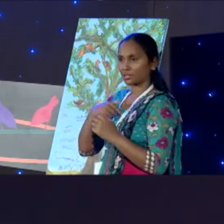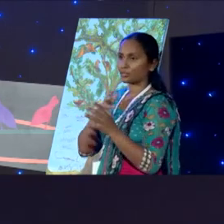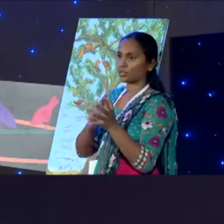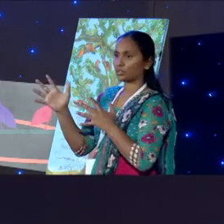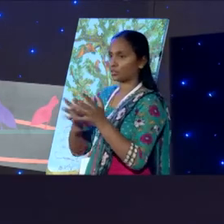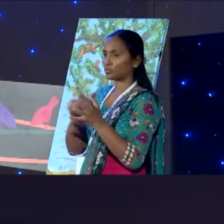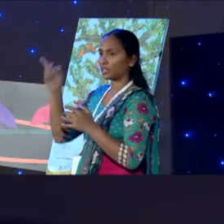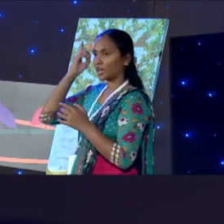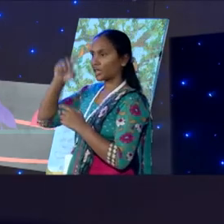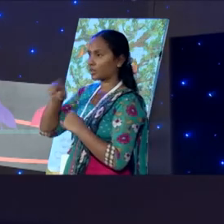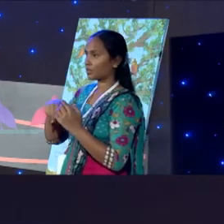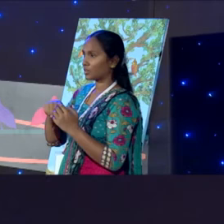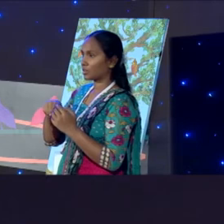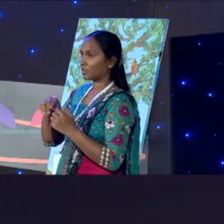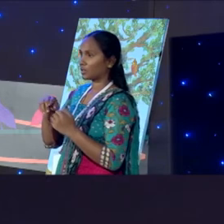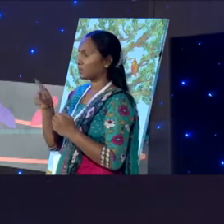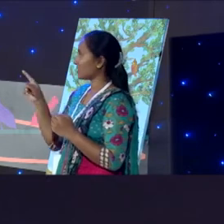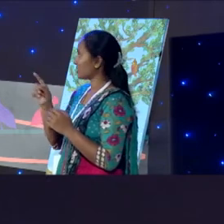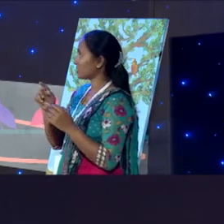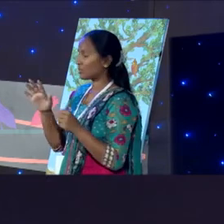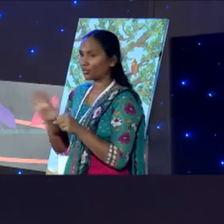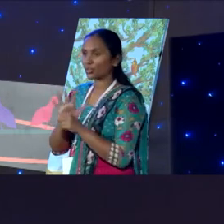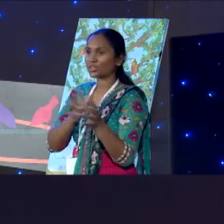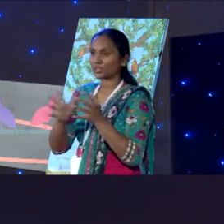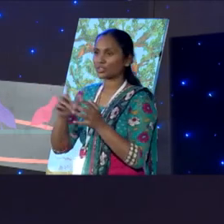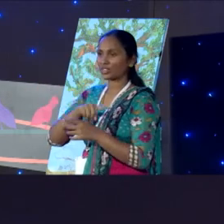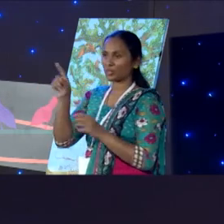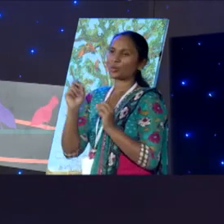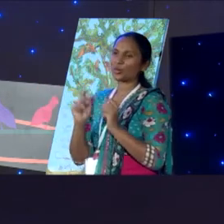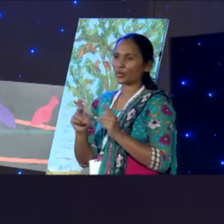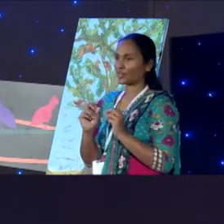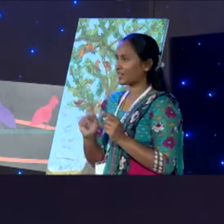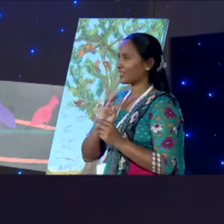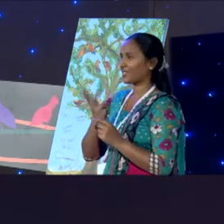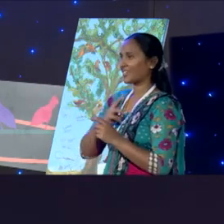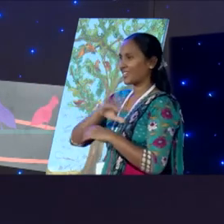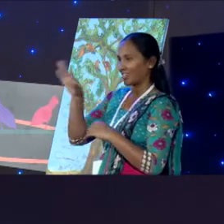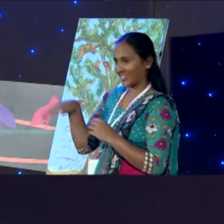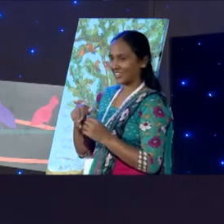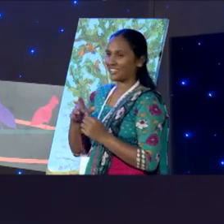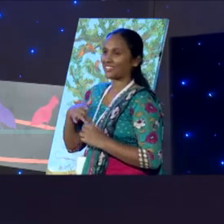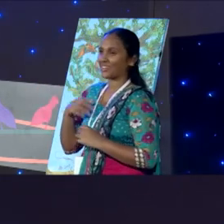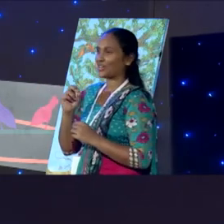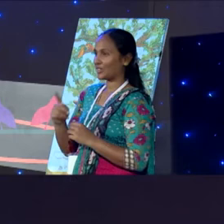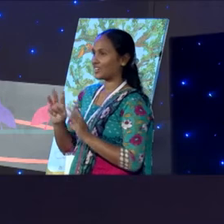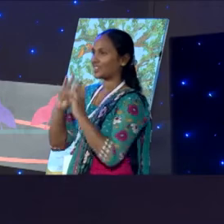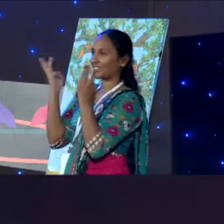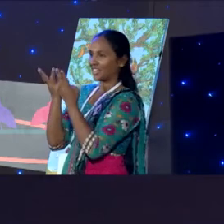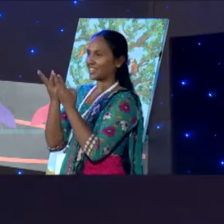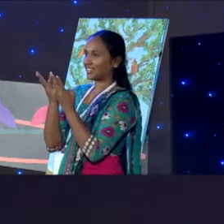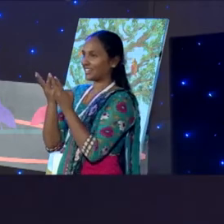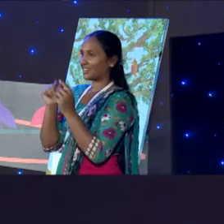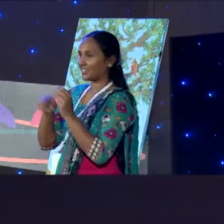My theme of this whole story would be to say you're going to be okay, and in the end, we all are going to be okay, and the world is not going to